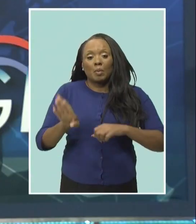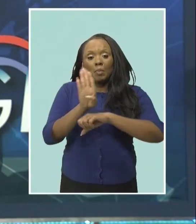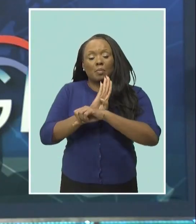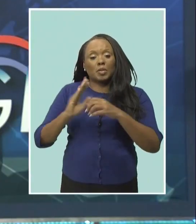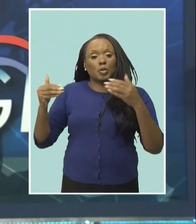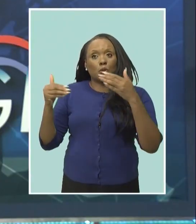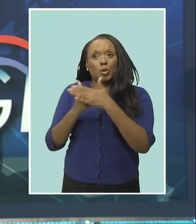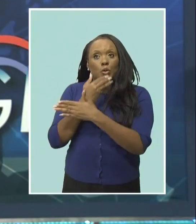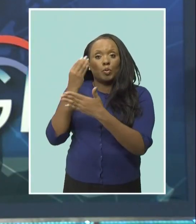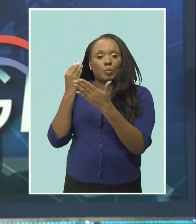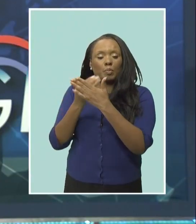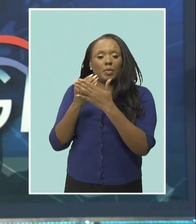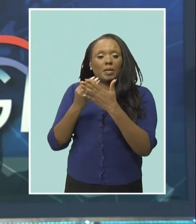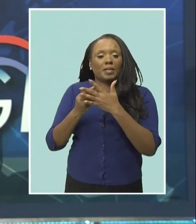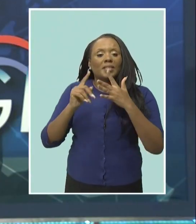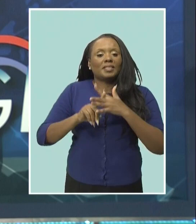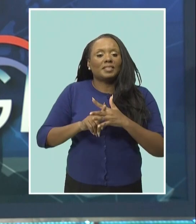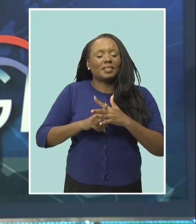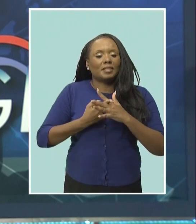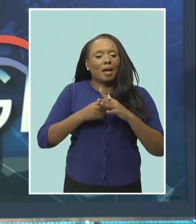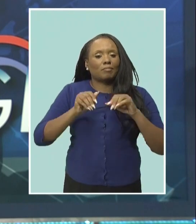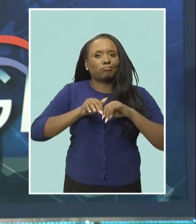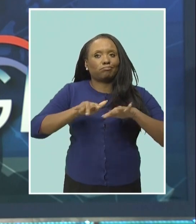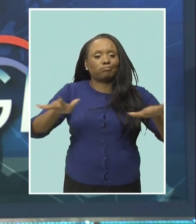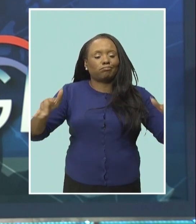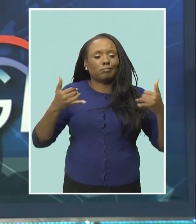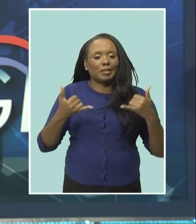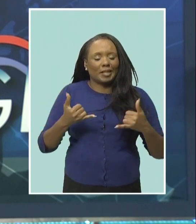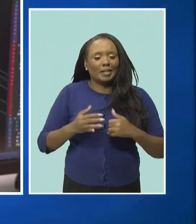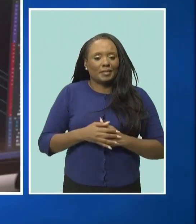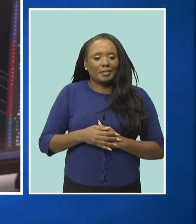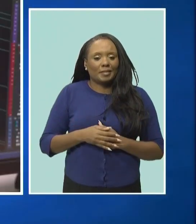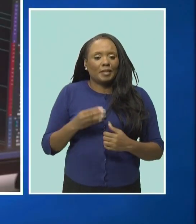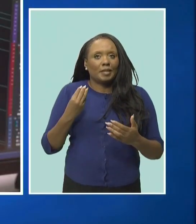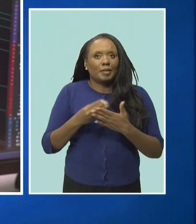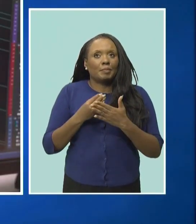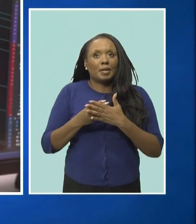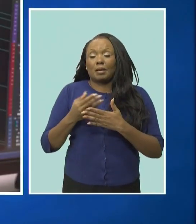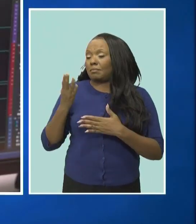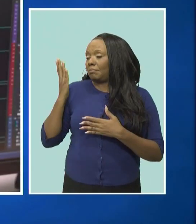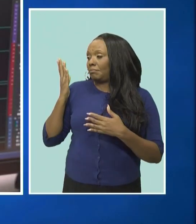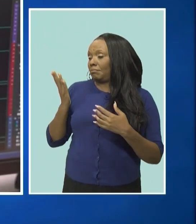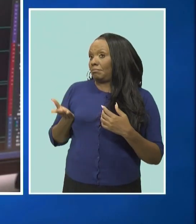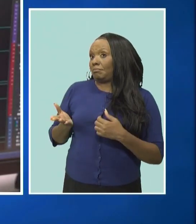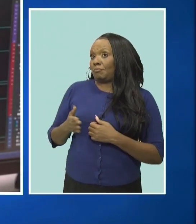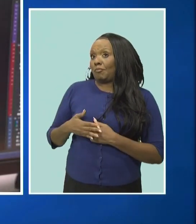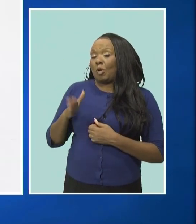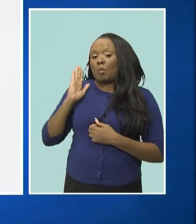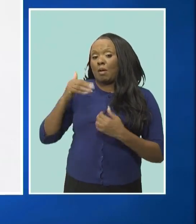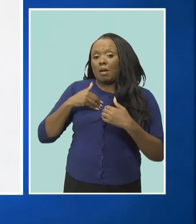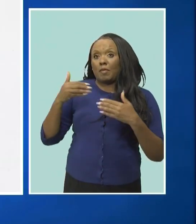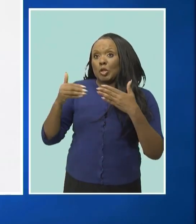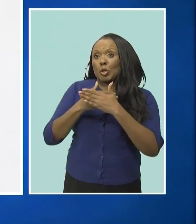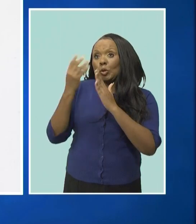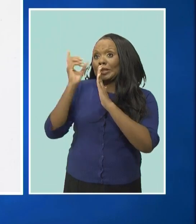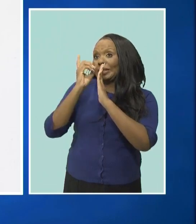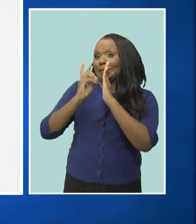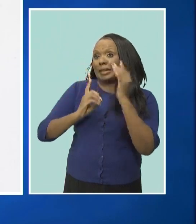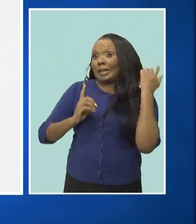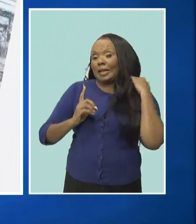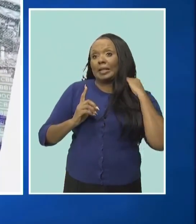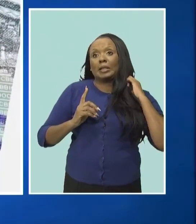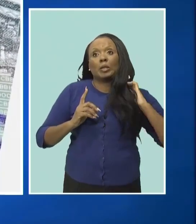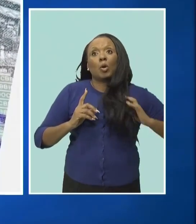Barbados' new banknotes have been put into circulation from today. The notes made of polymer will have a new design and will last longer